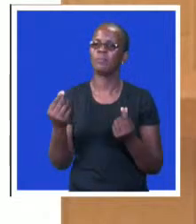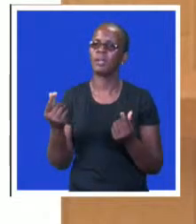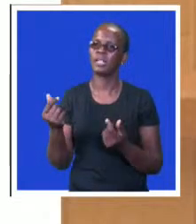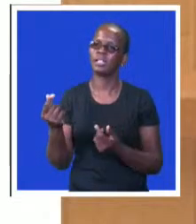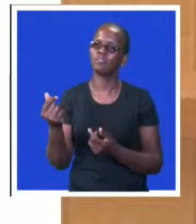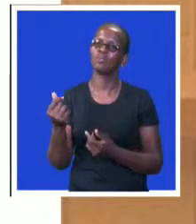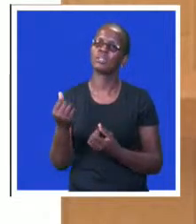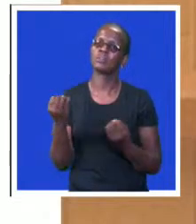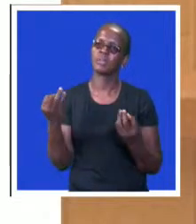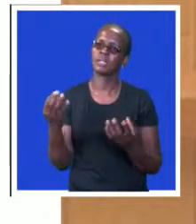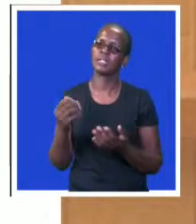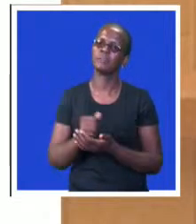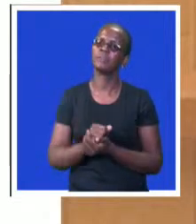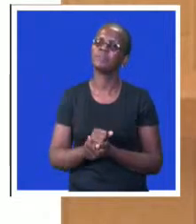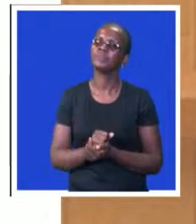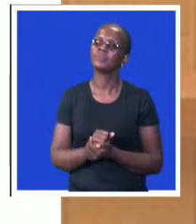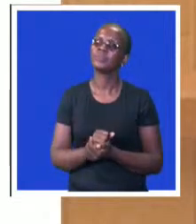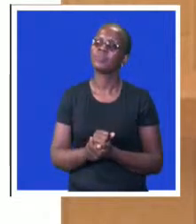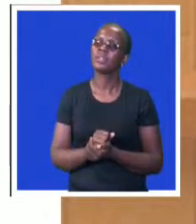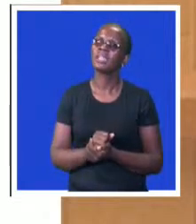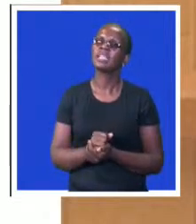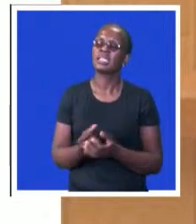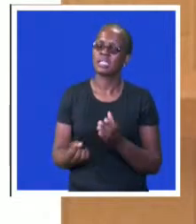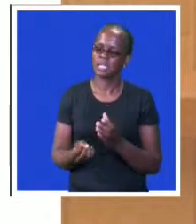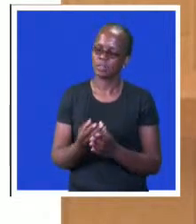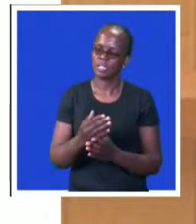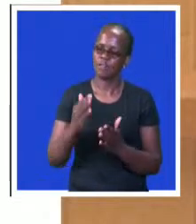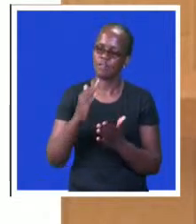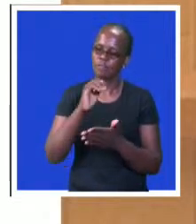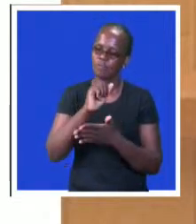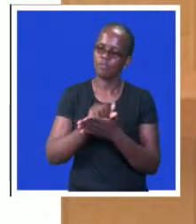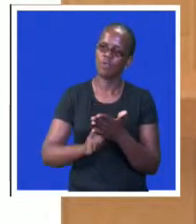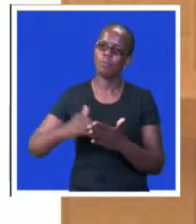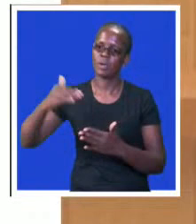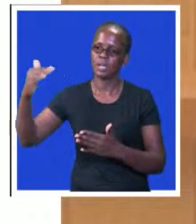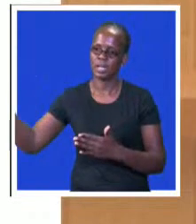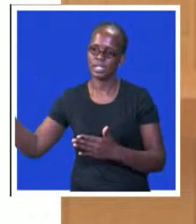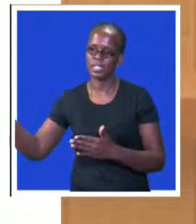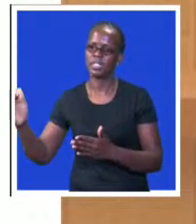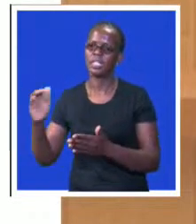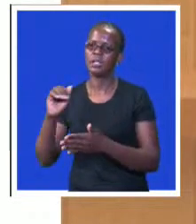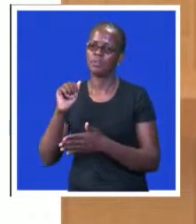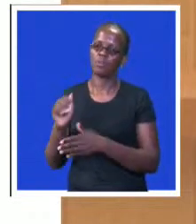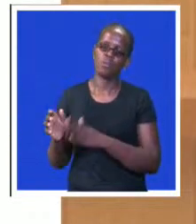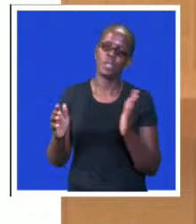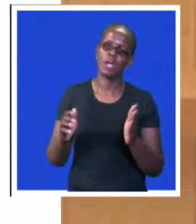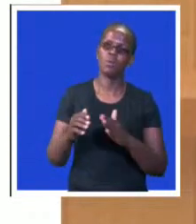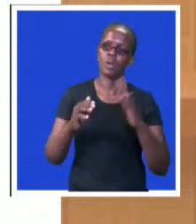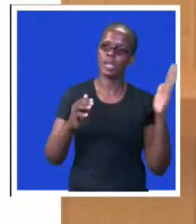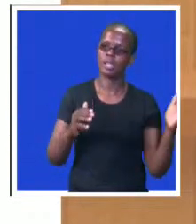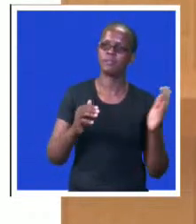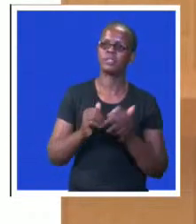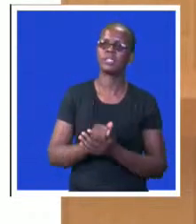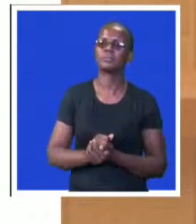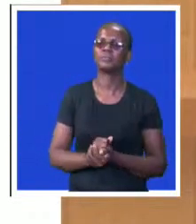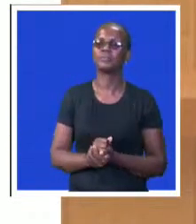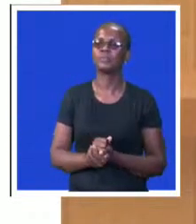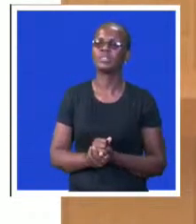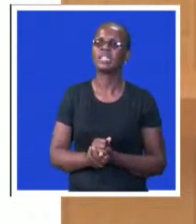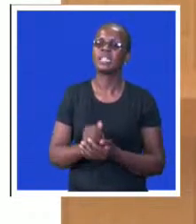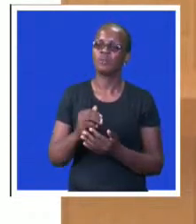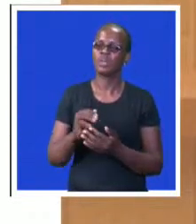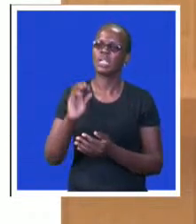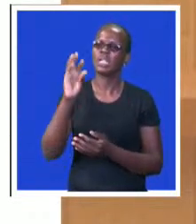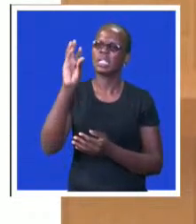for the total cost price, we are going to start from the right to the left. So we are going to say 0